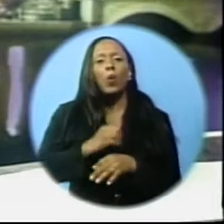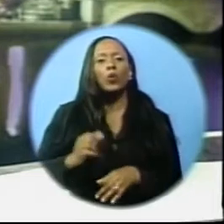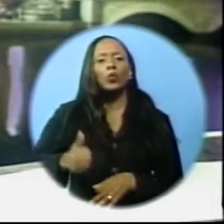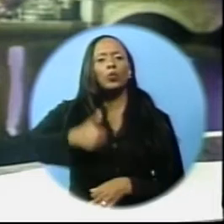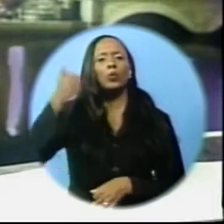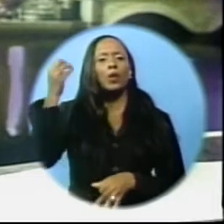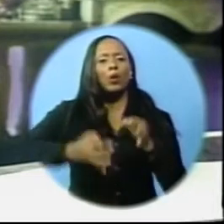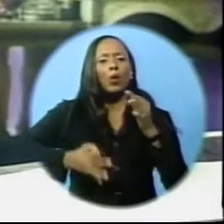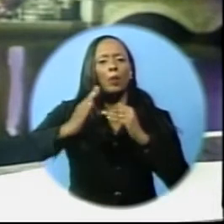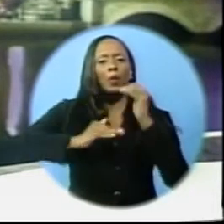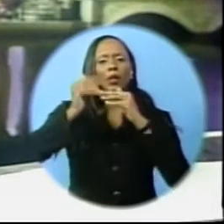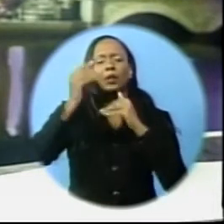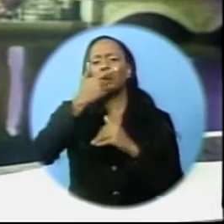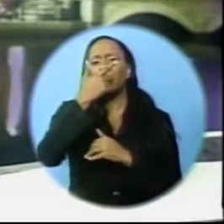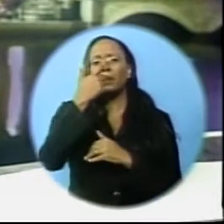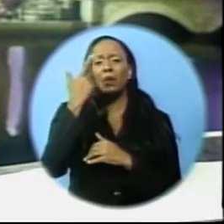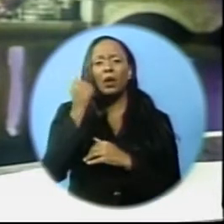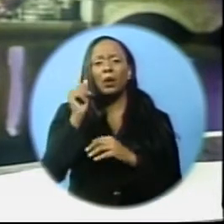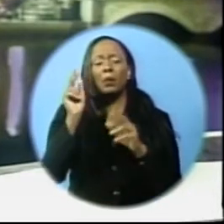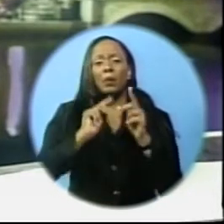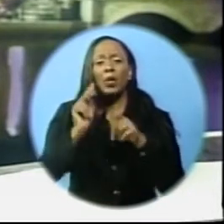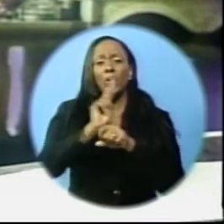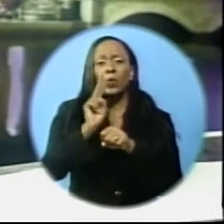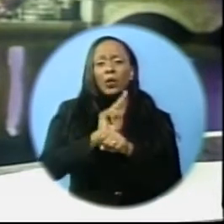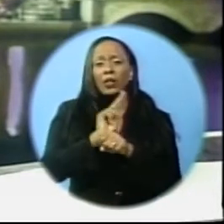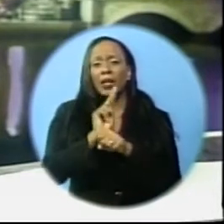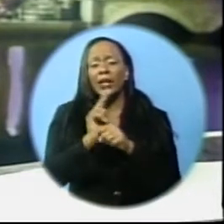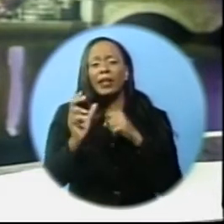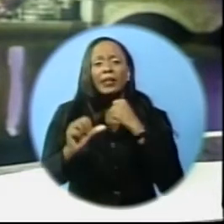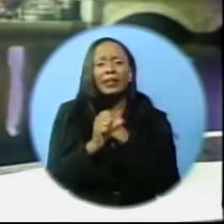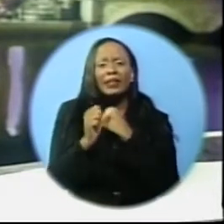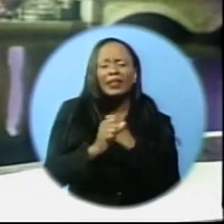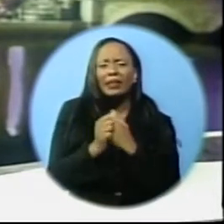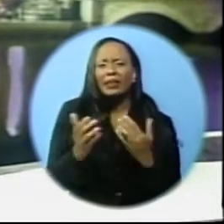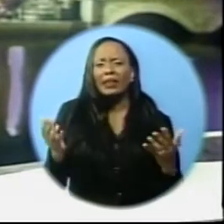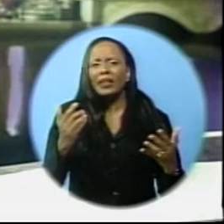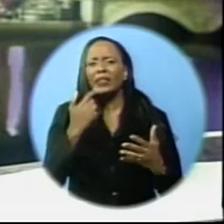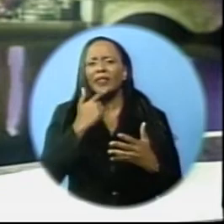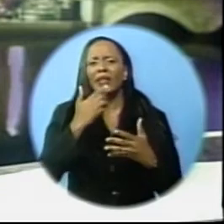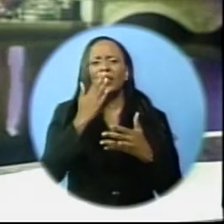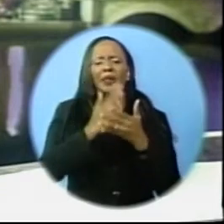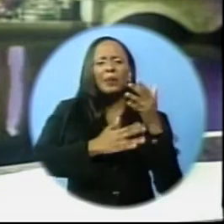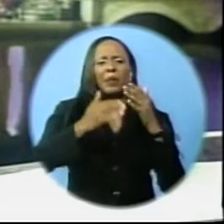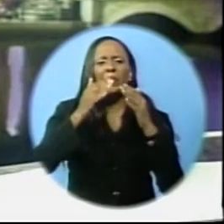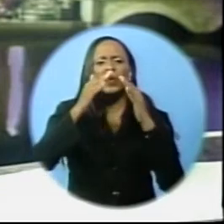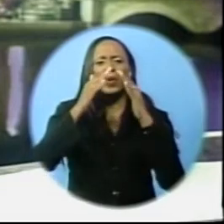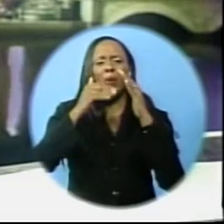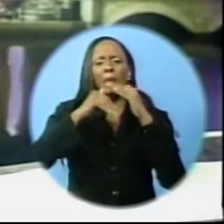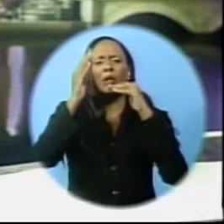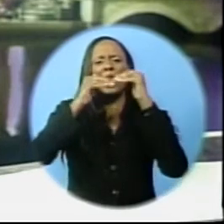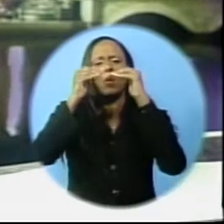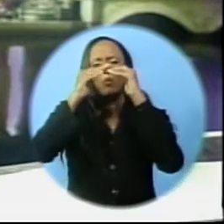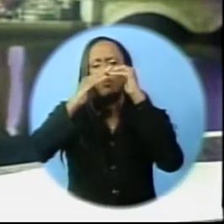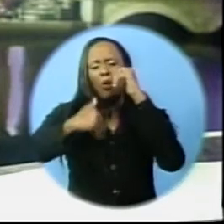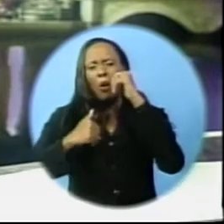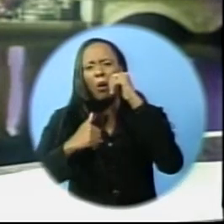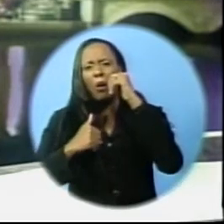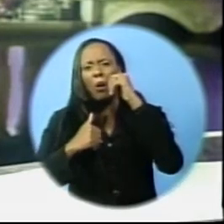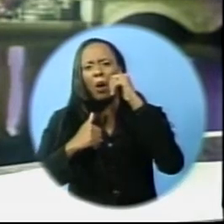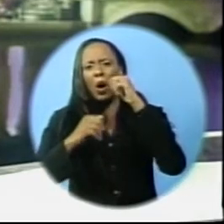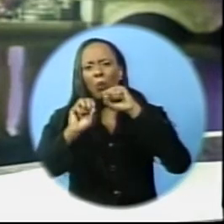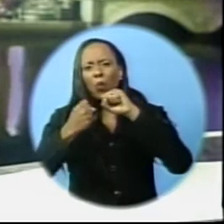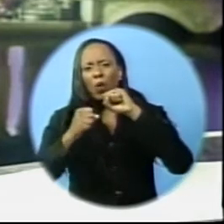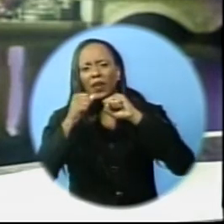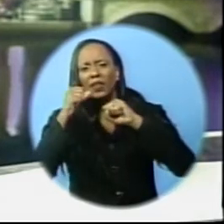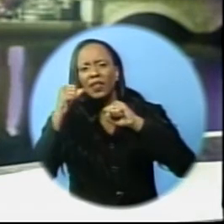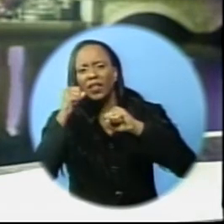now hazardous to all who have to use it. Noting that piece of the building broke off and fell just yesterday, he says even